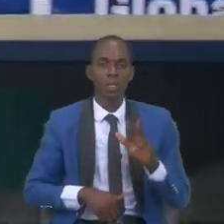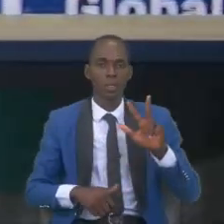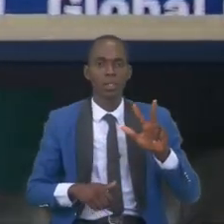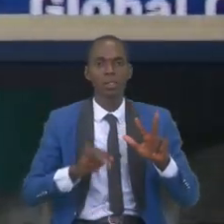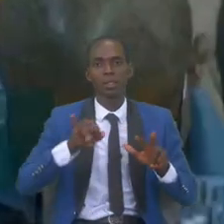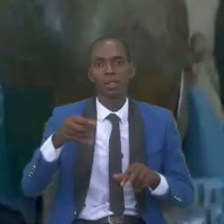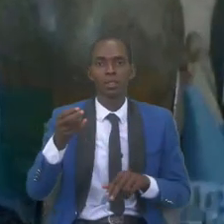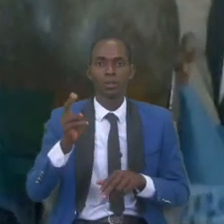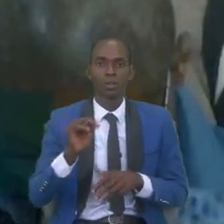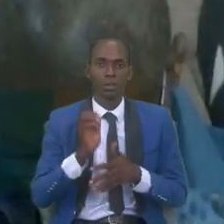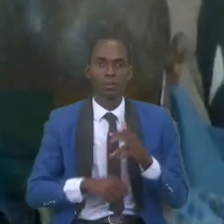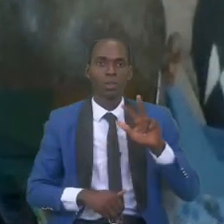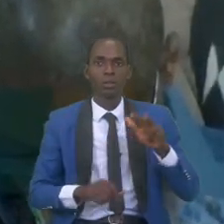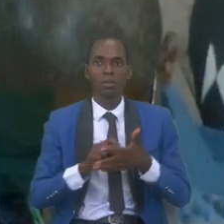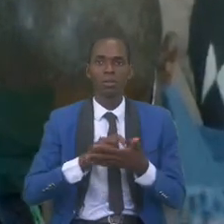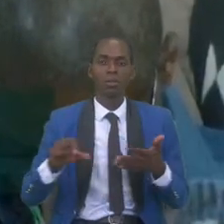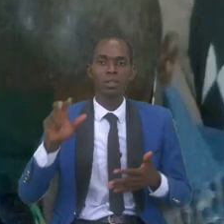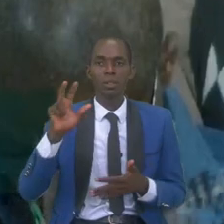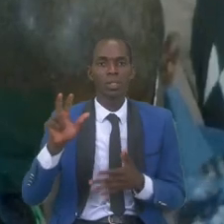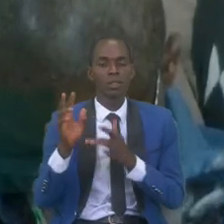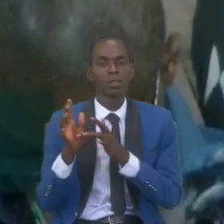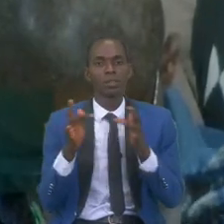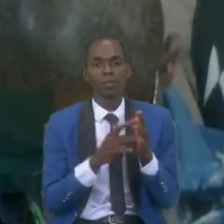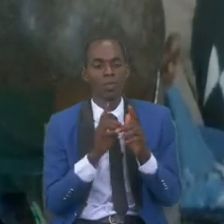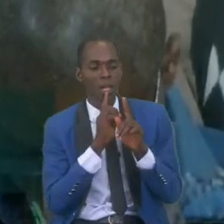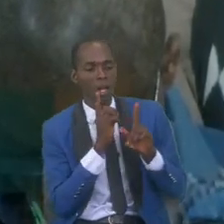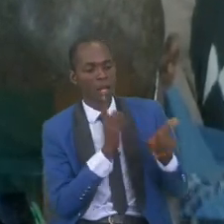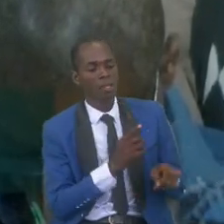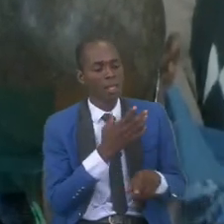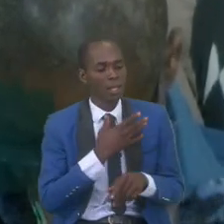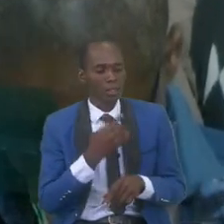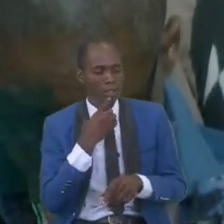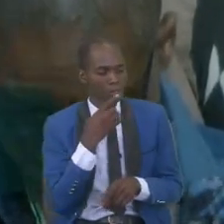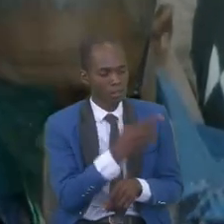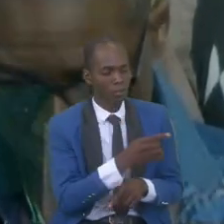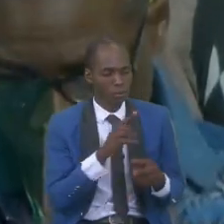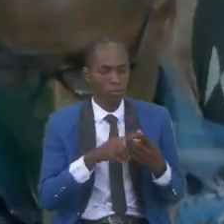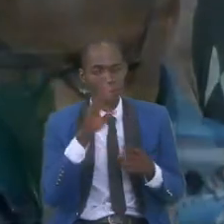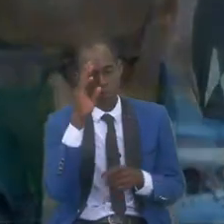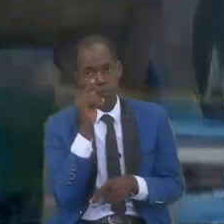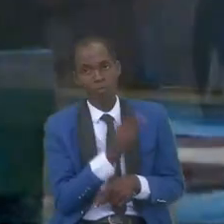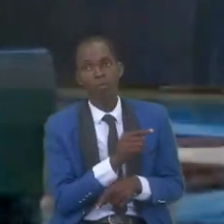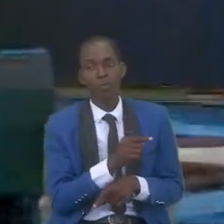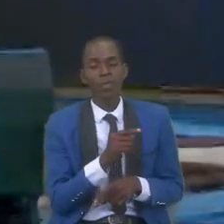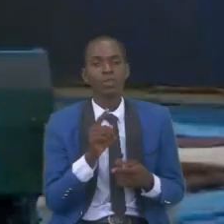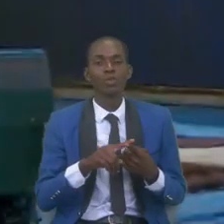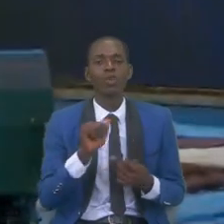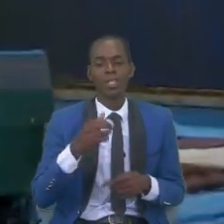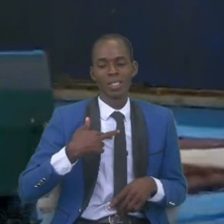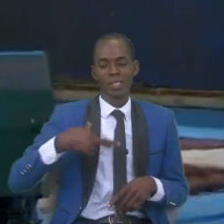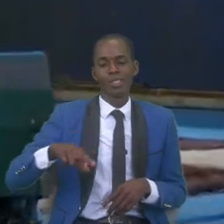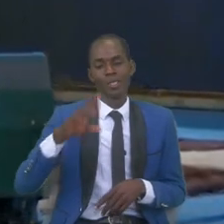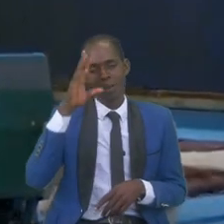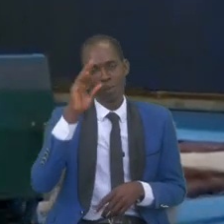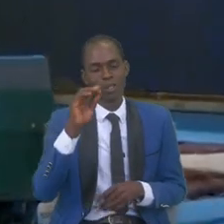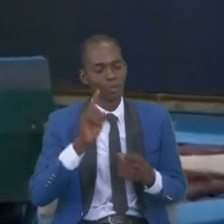John chapter 3, and I'm reading from verse 3. Jesus answered and said unto him, a religious man, unto him,